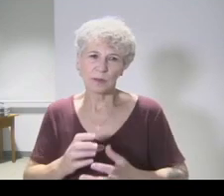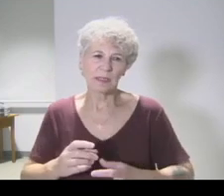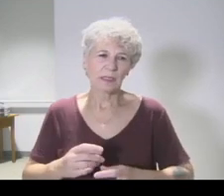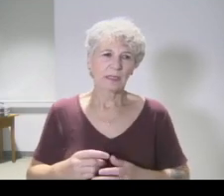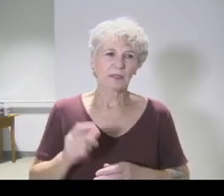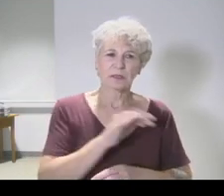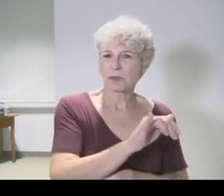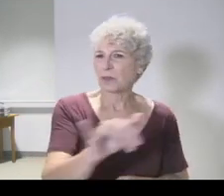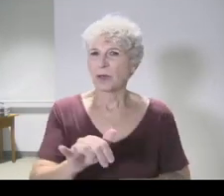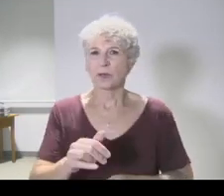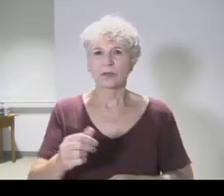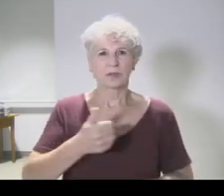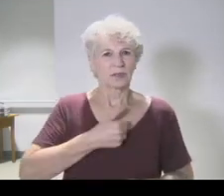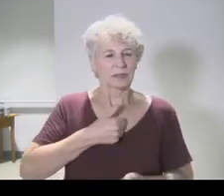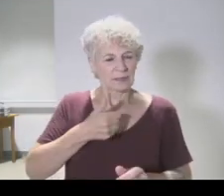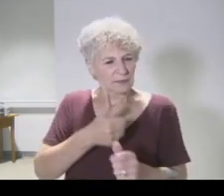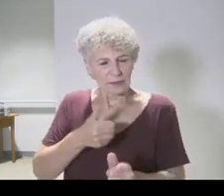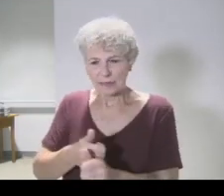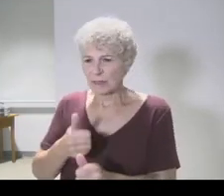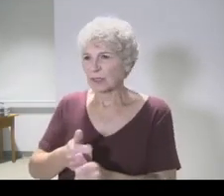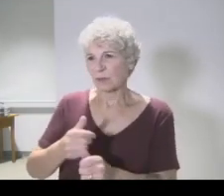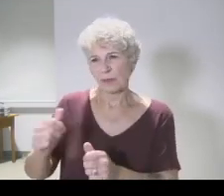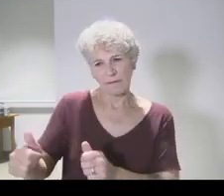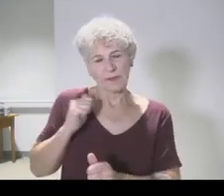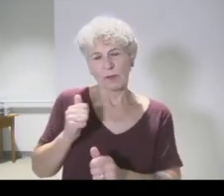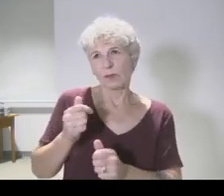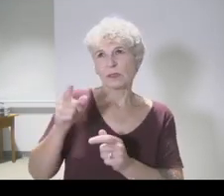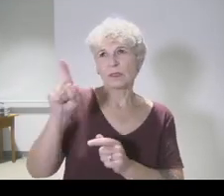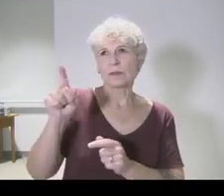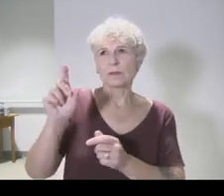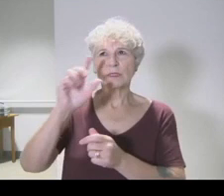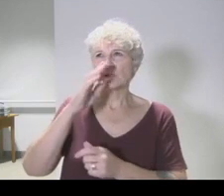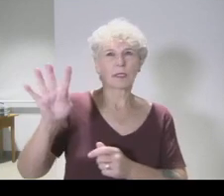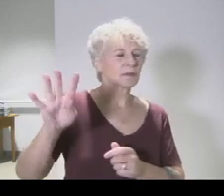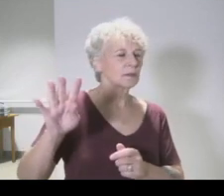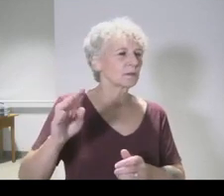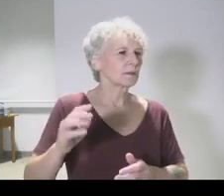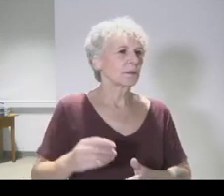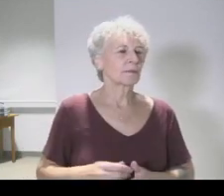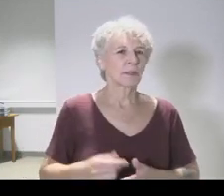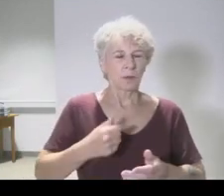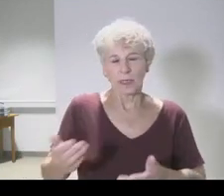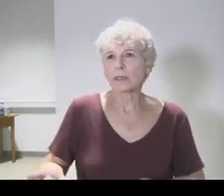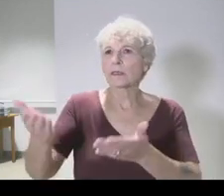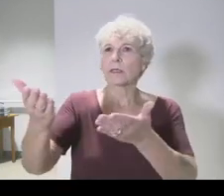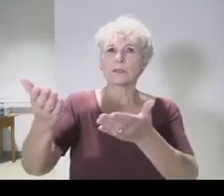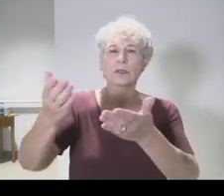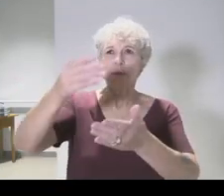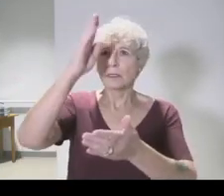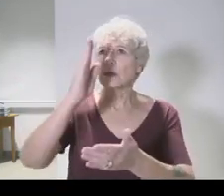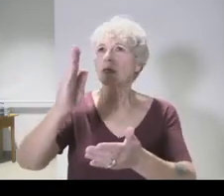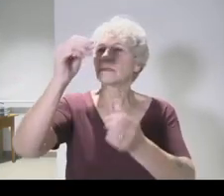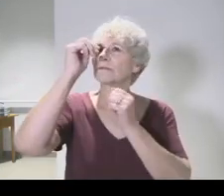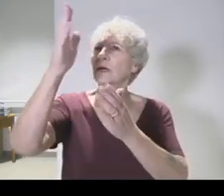those who are self-seeking and do not obey the truth. And we exalt you for being the God and Father of our Lord